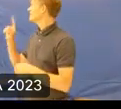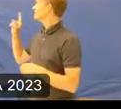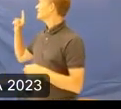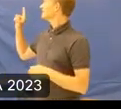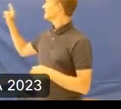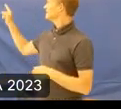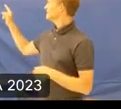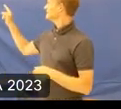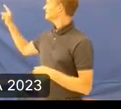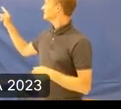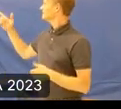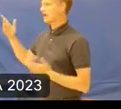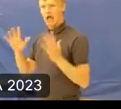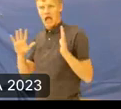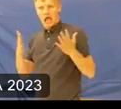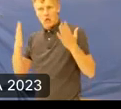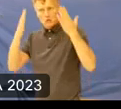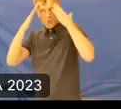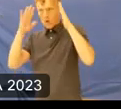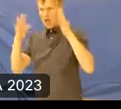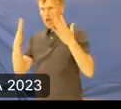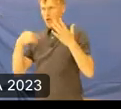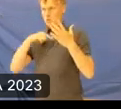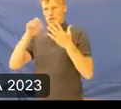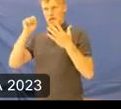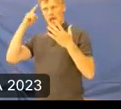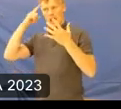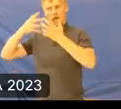you. We don't really have a clue how this is possible.